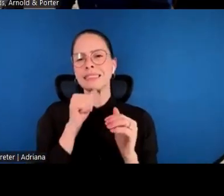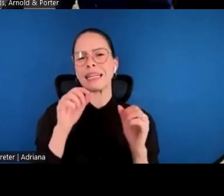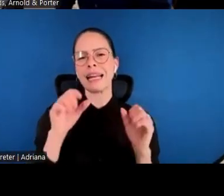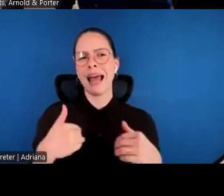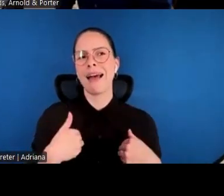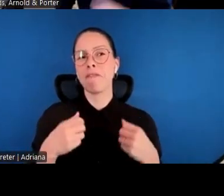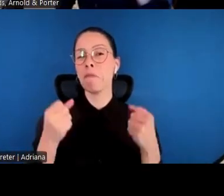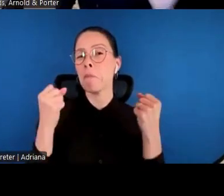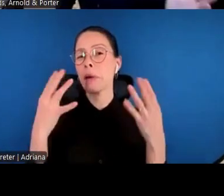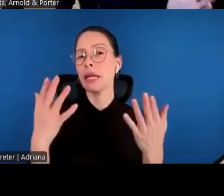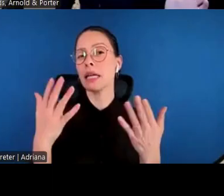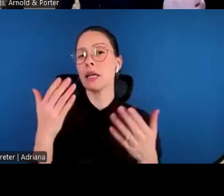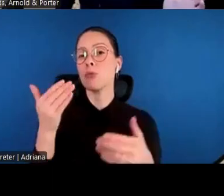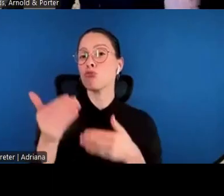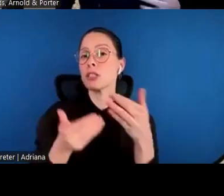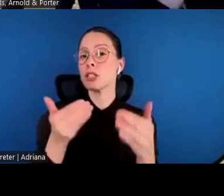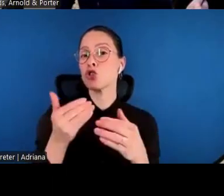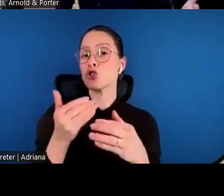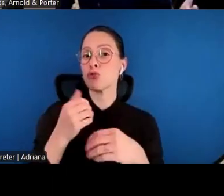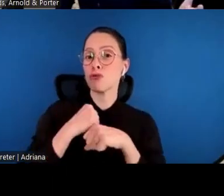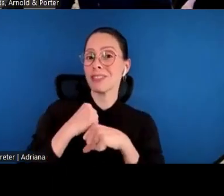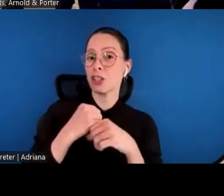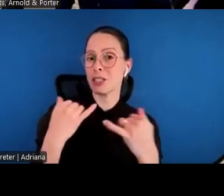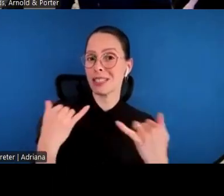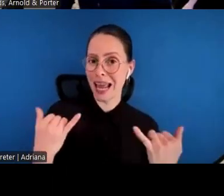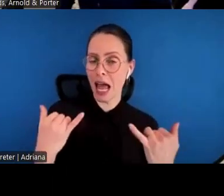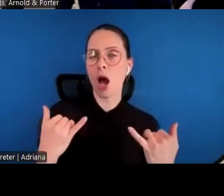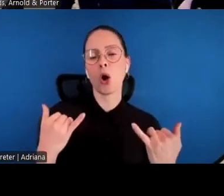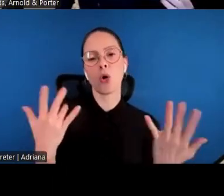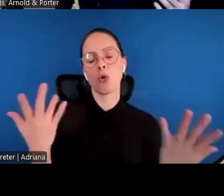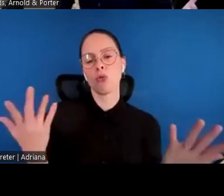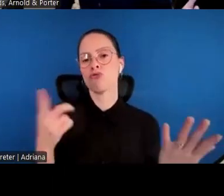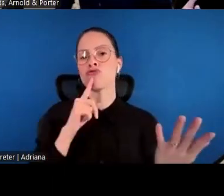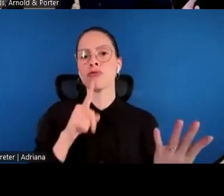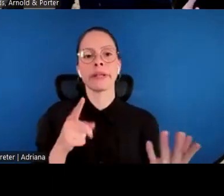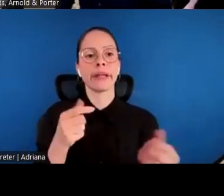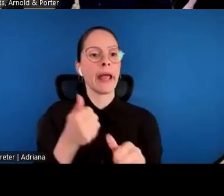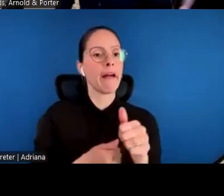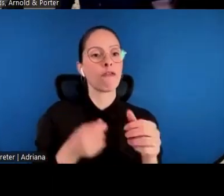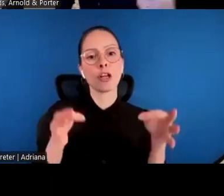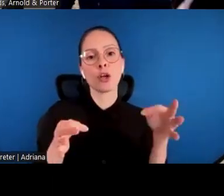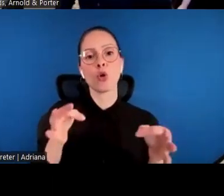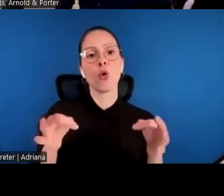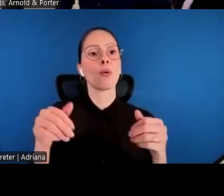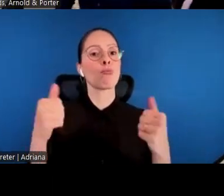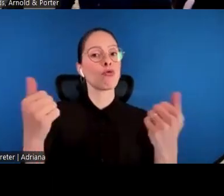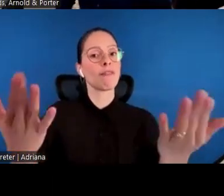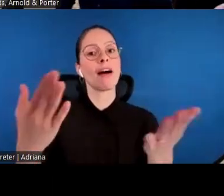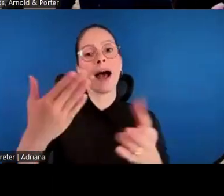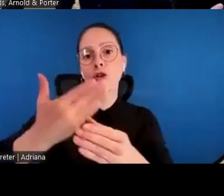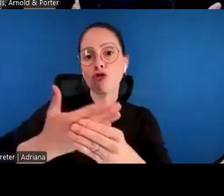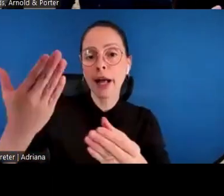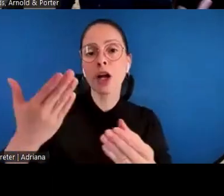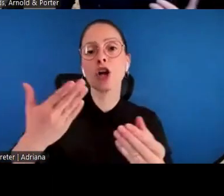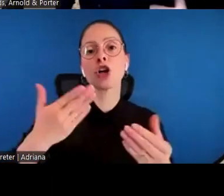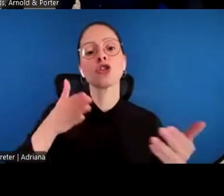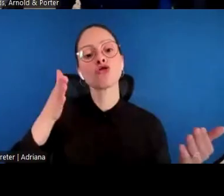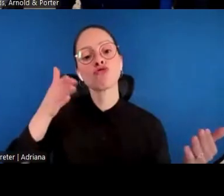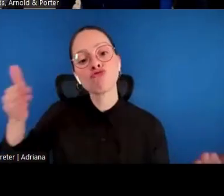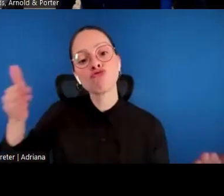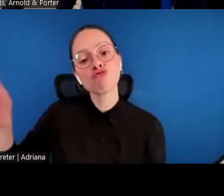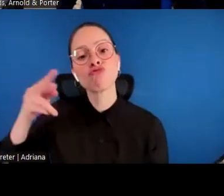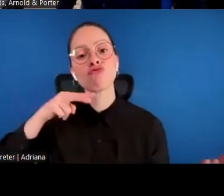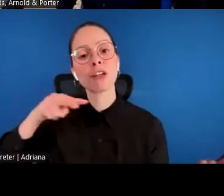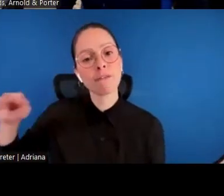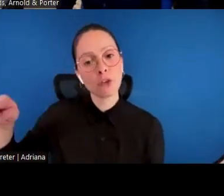are in place now. Essentially, every court was provided those records, reviewed them in camera to see if there was anything that the court thought that they